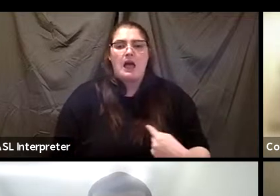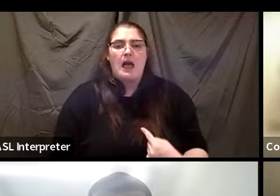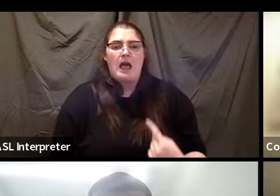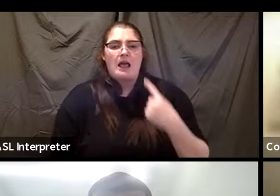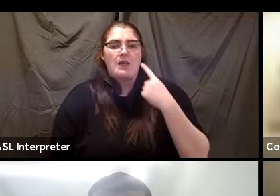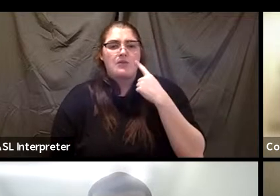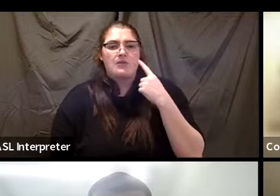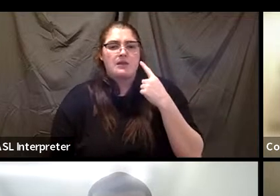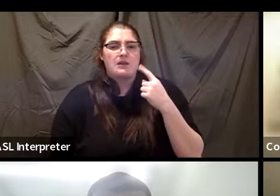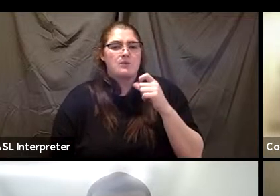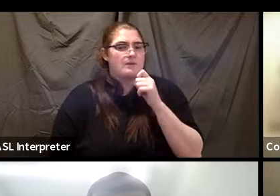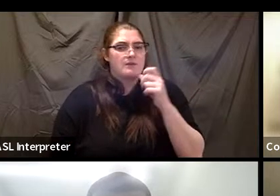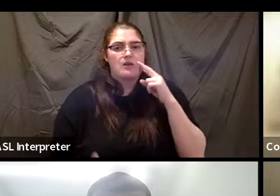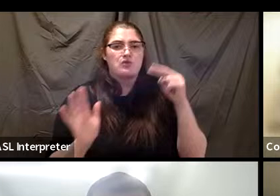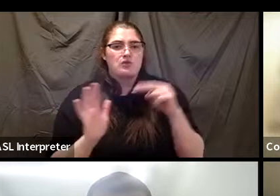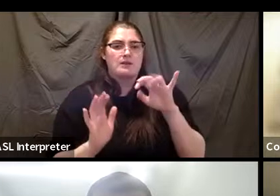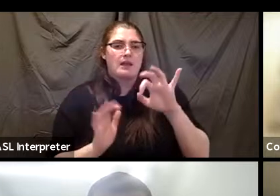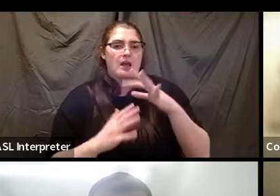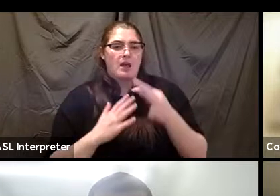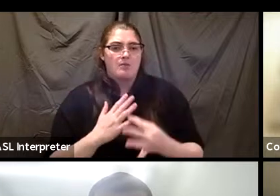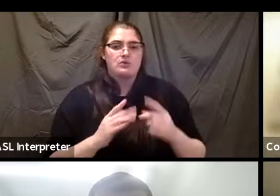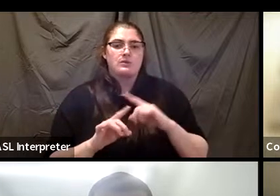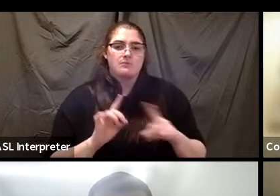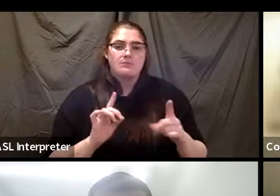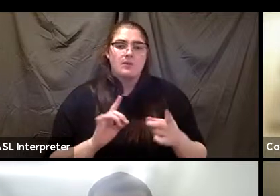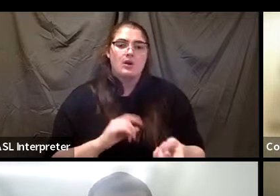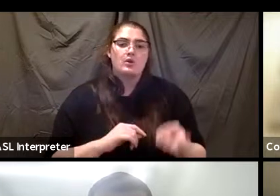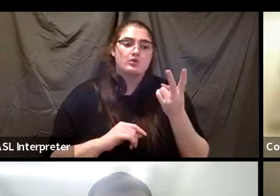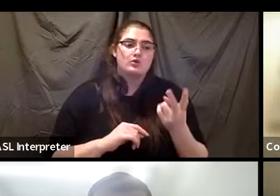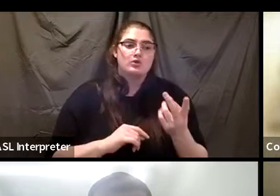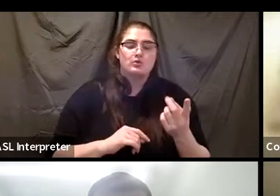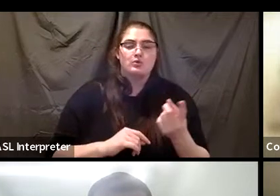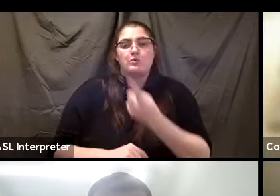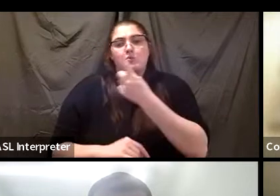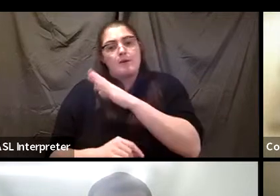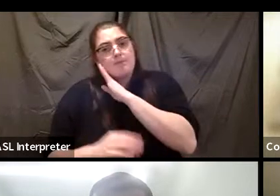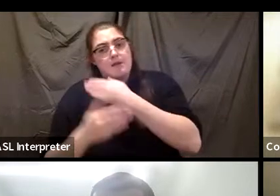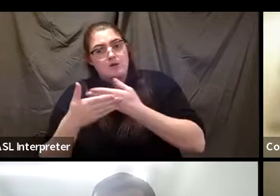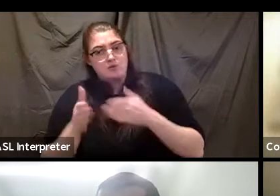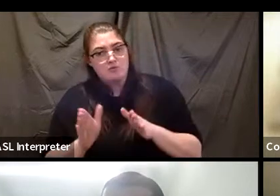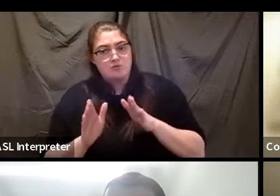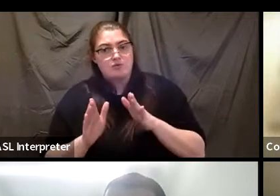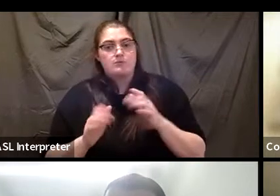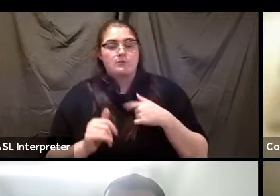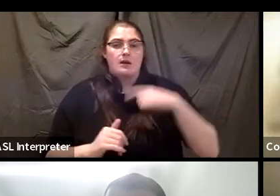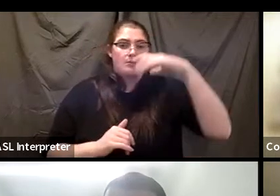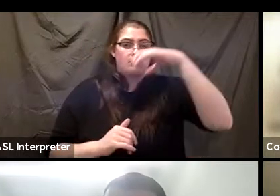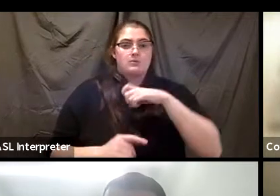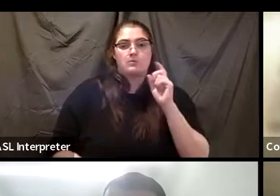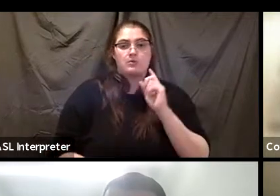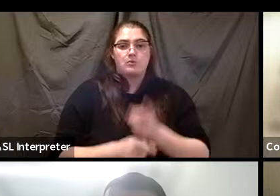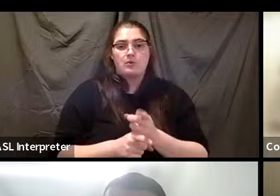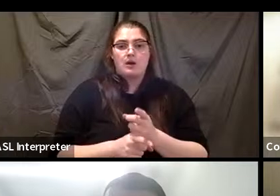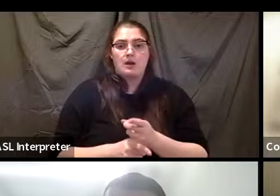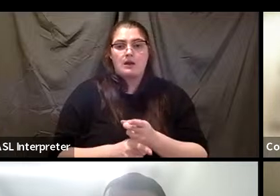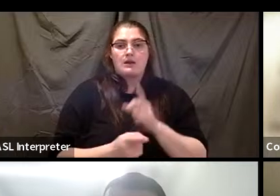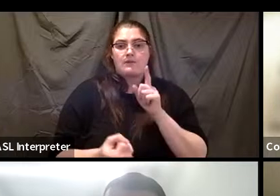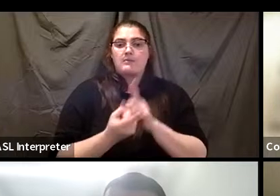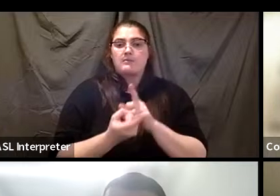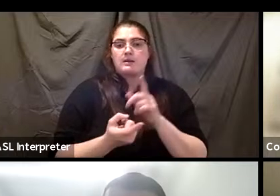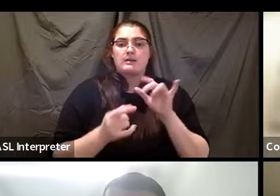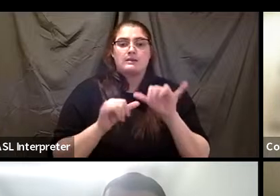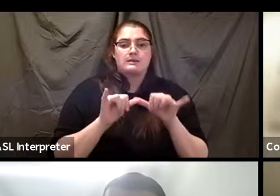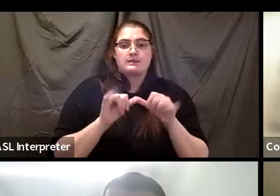haven't looked at that option, but yeah, what two one bedrooms? I'm assuming if of the right if it meets the